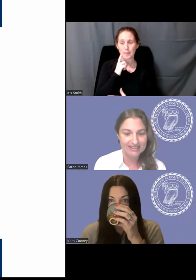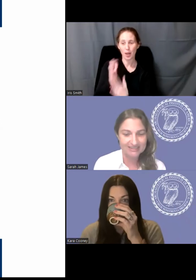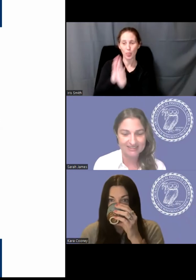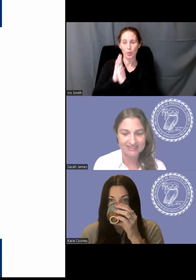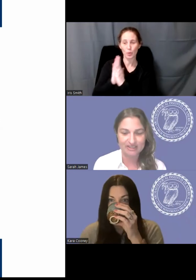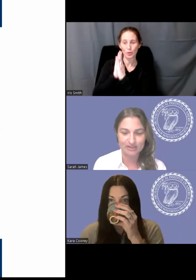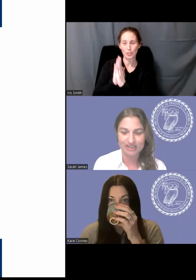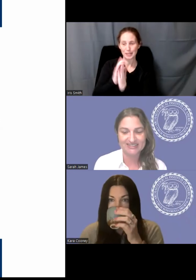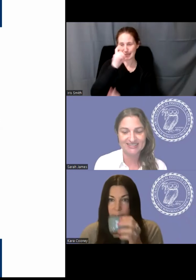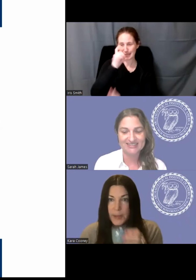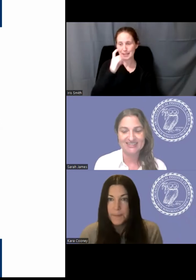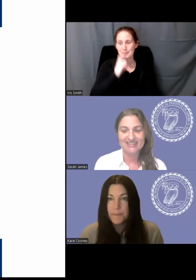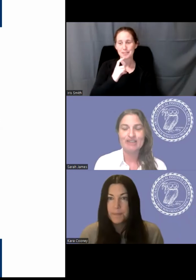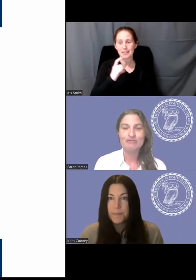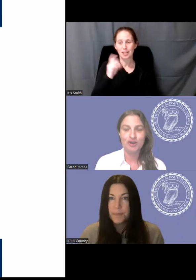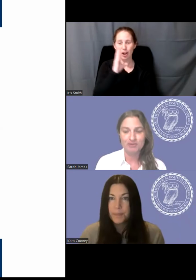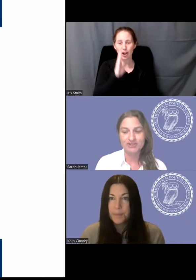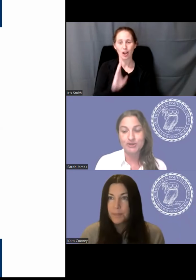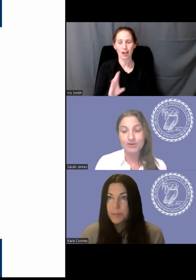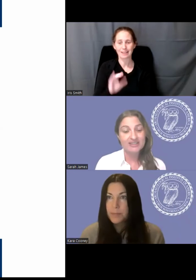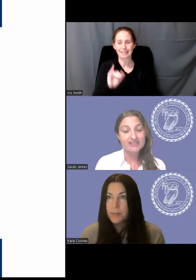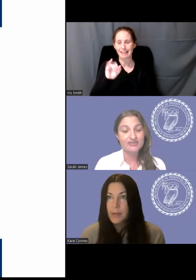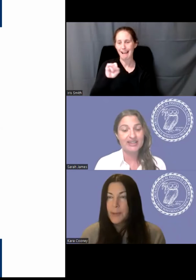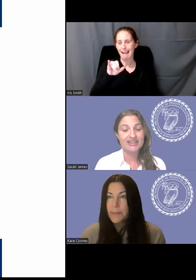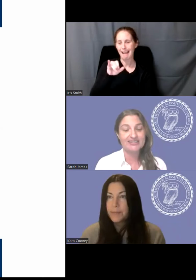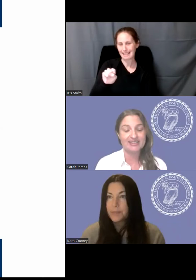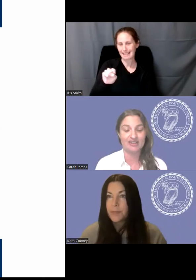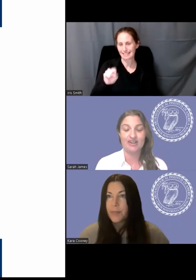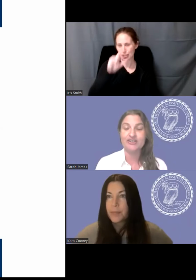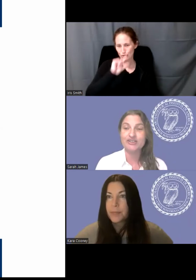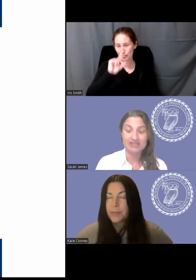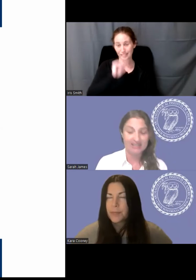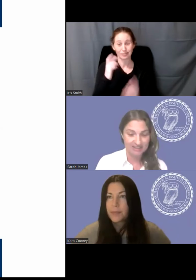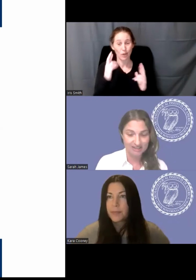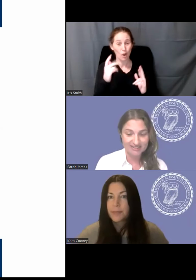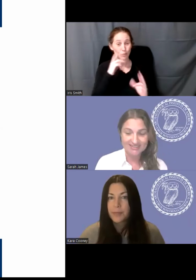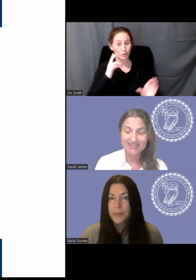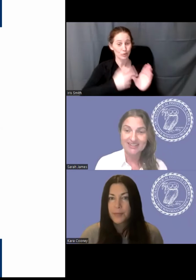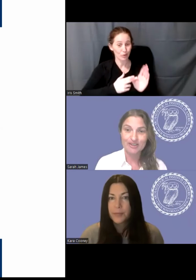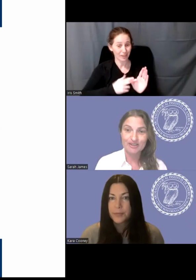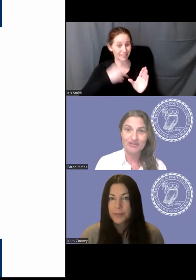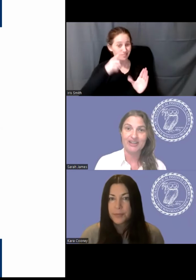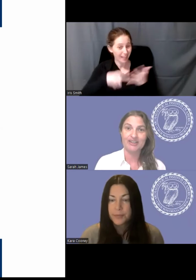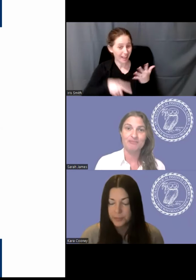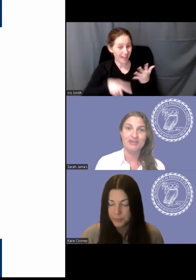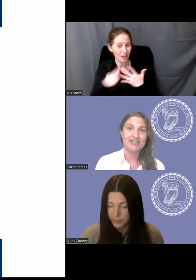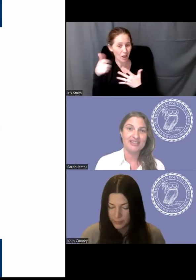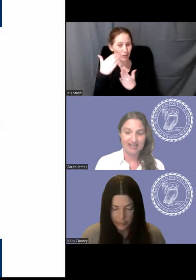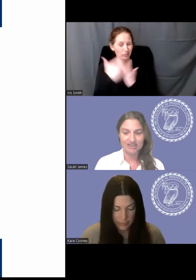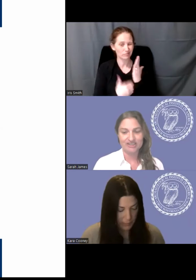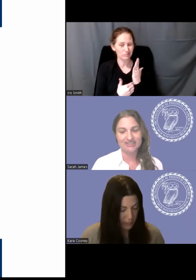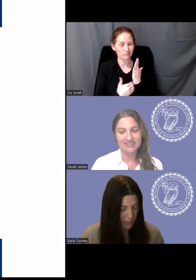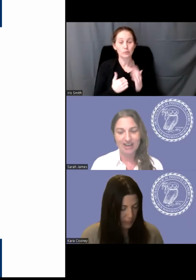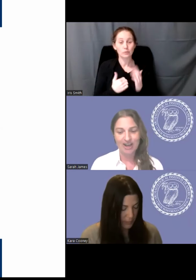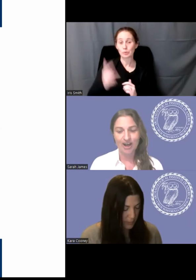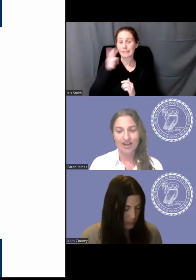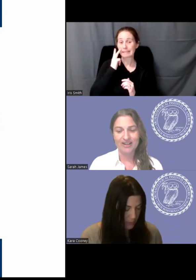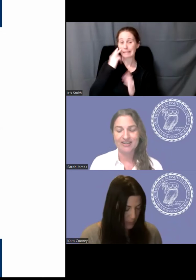goddess Isis in Greece. We hope you'll join us for this and our other spring lectures. You can find our monthly